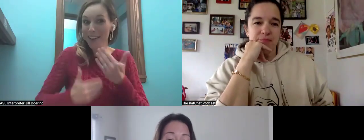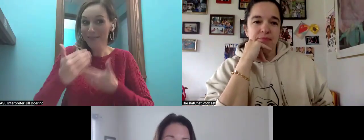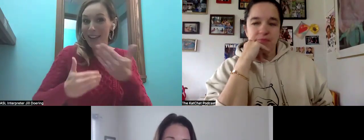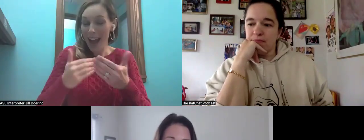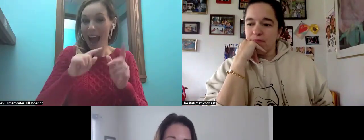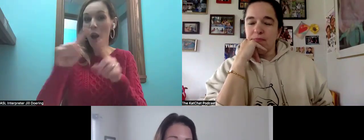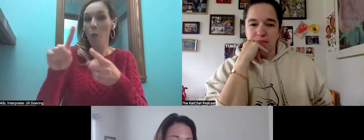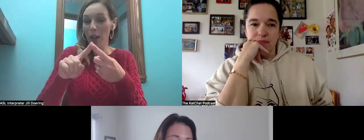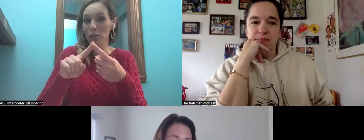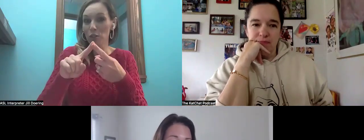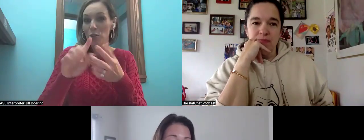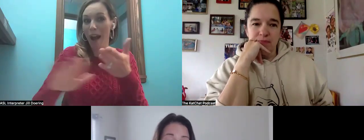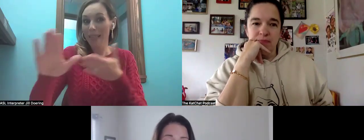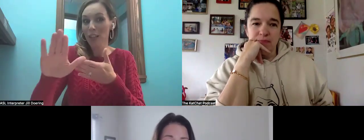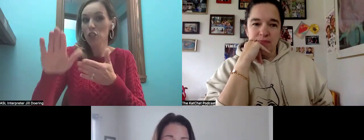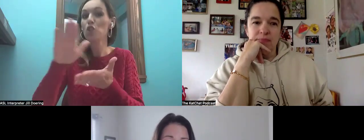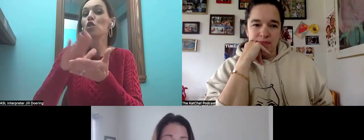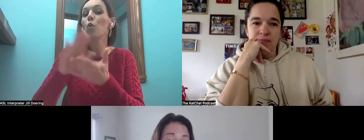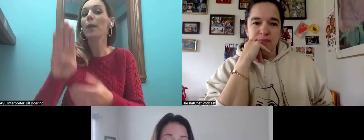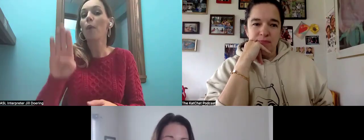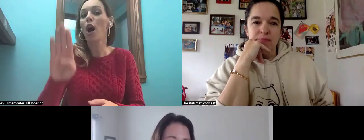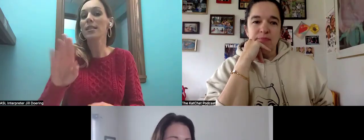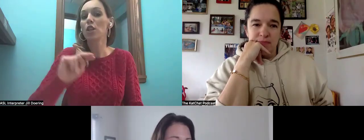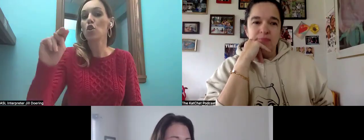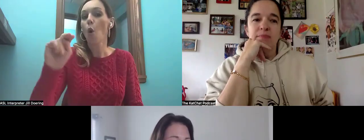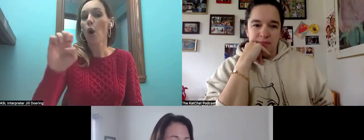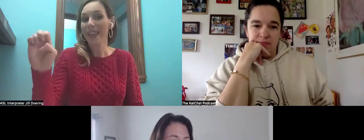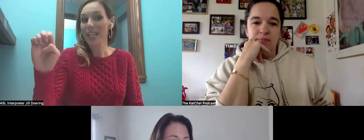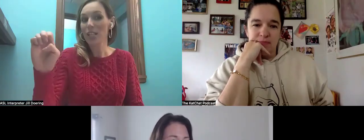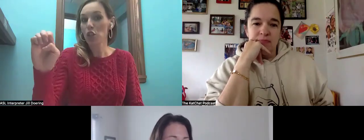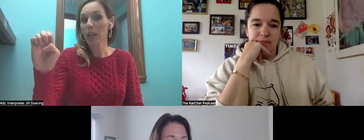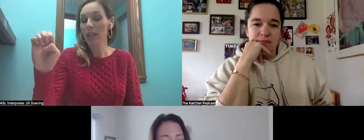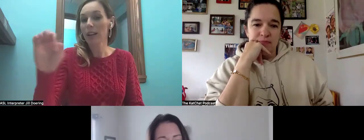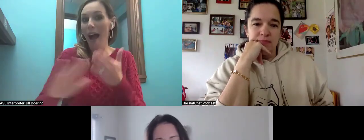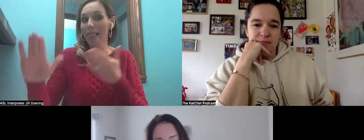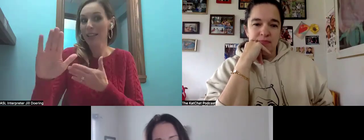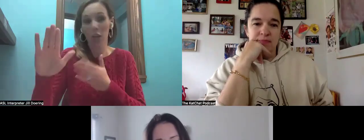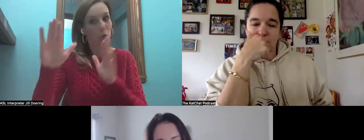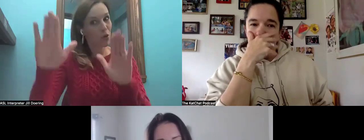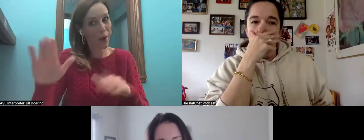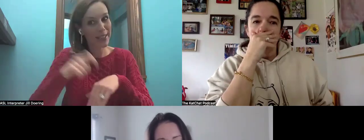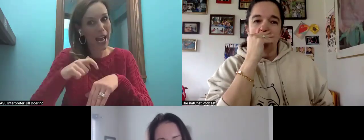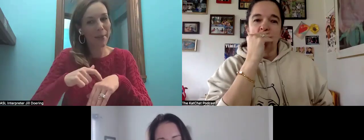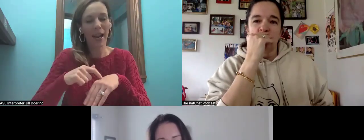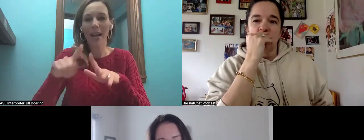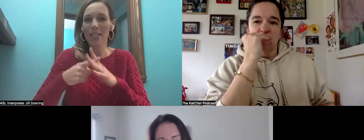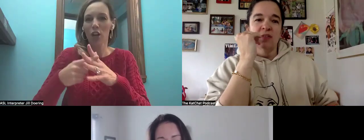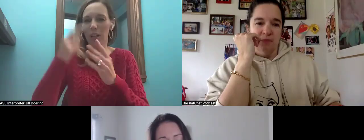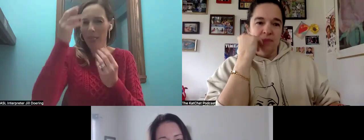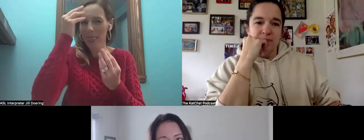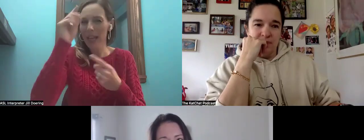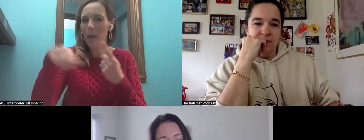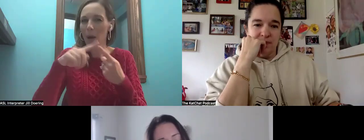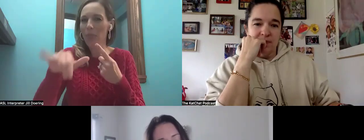school in Boston. So I went to Northeastern. It was a great time. And I started to think about that. And I